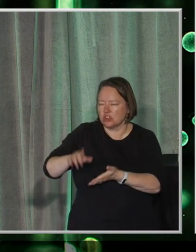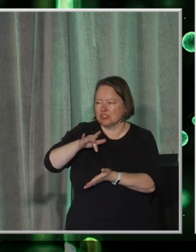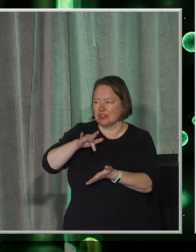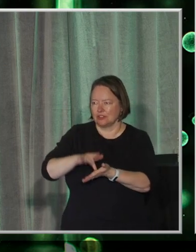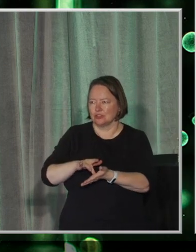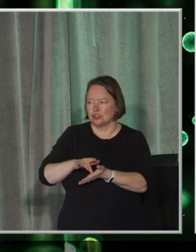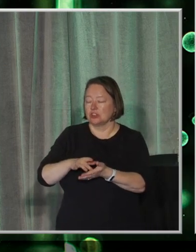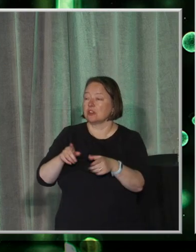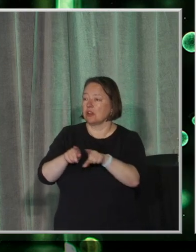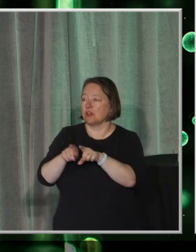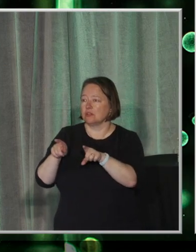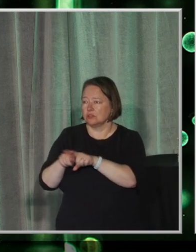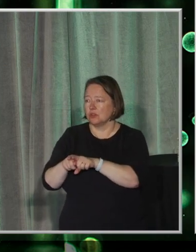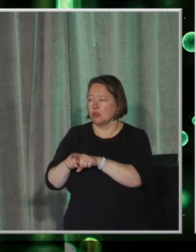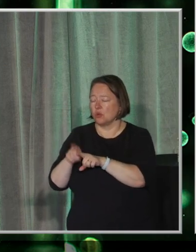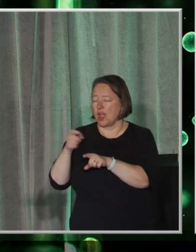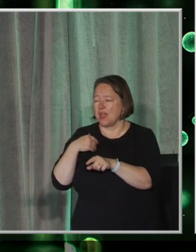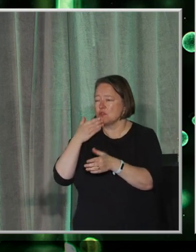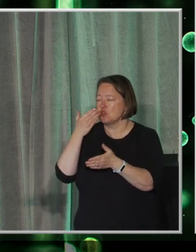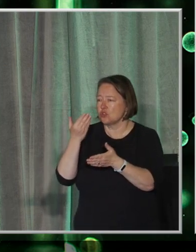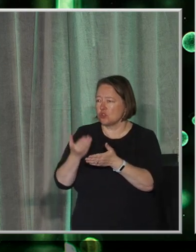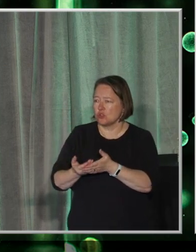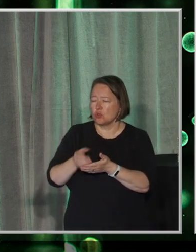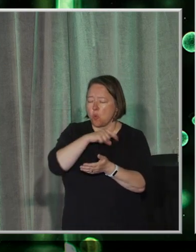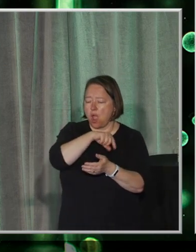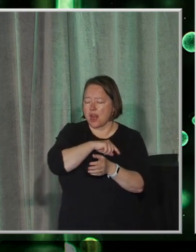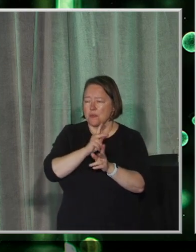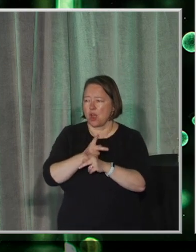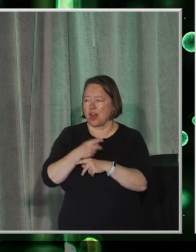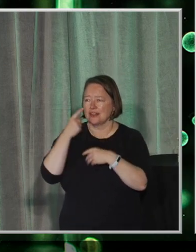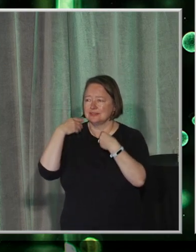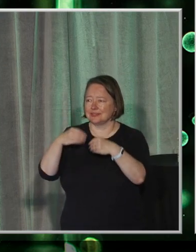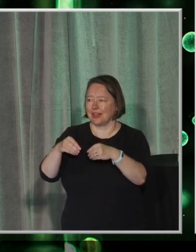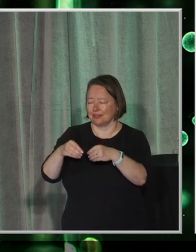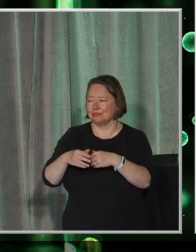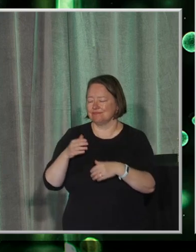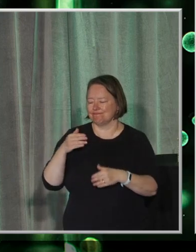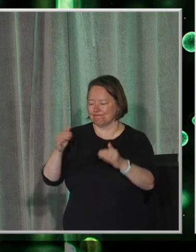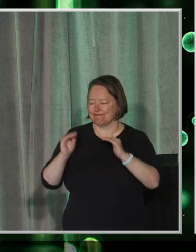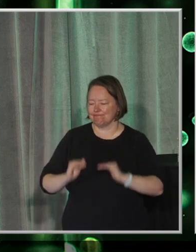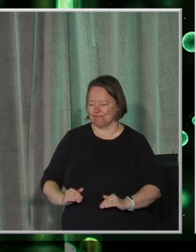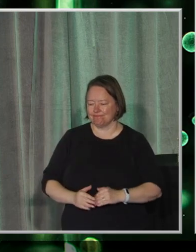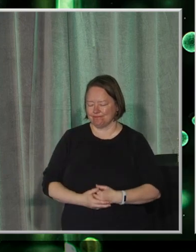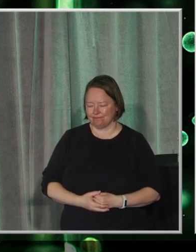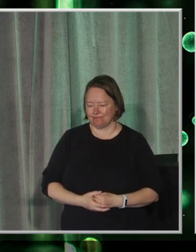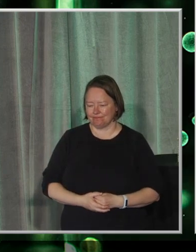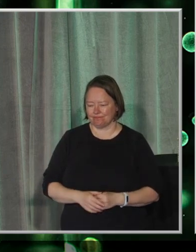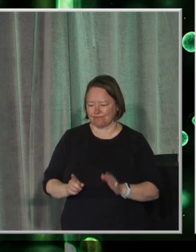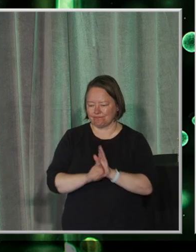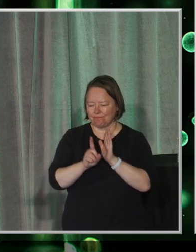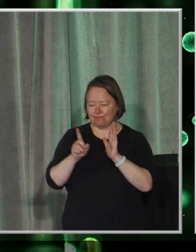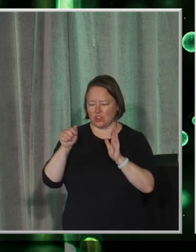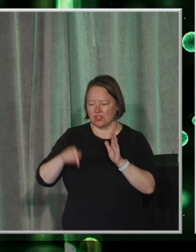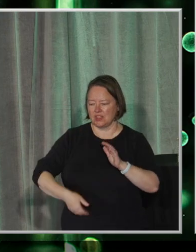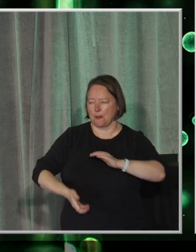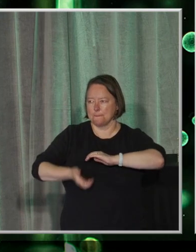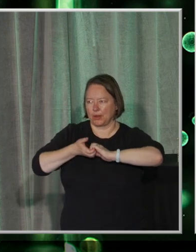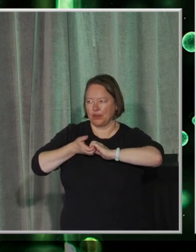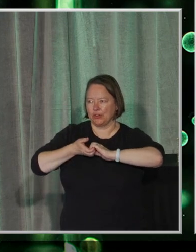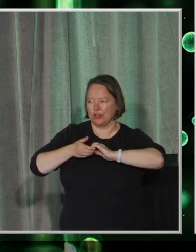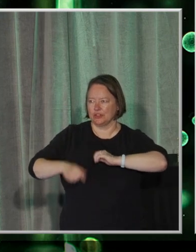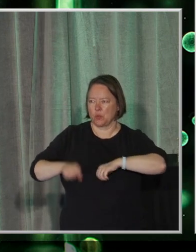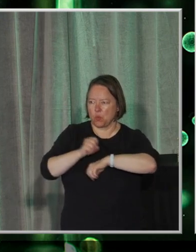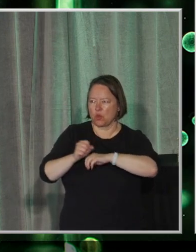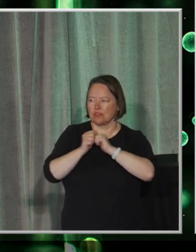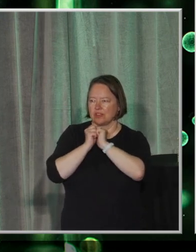established. Hence, maintain a good quality of the product in the market. Next. So these are the partners that we have worked